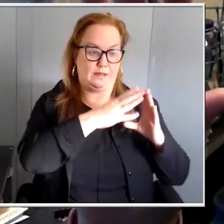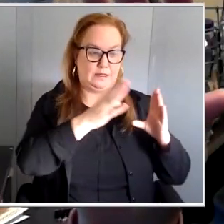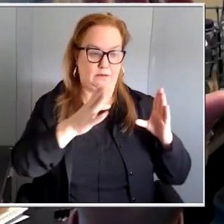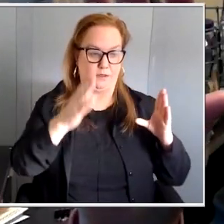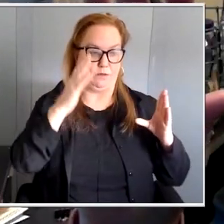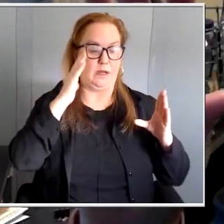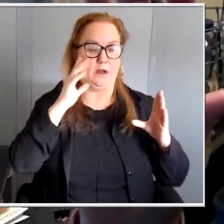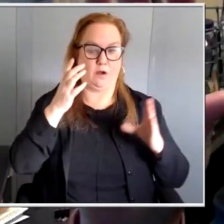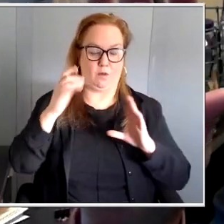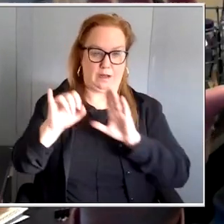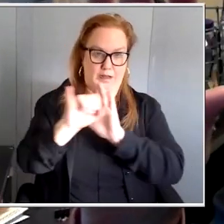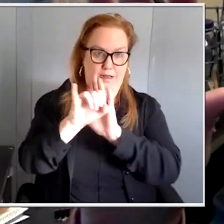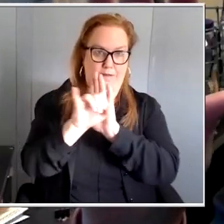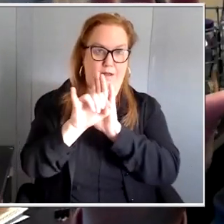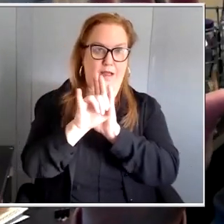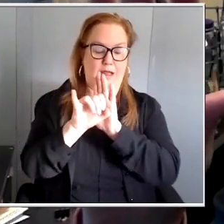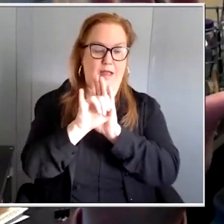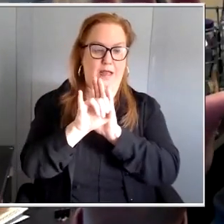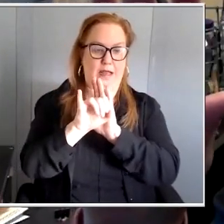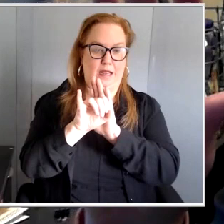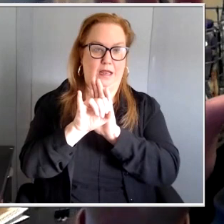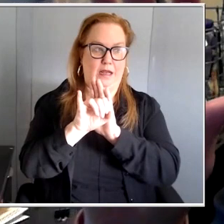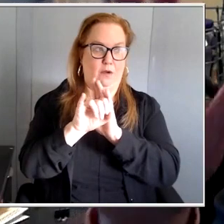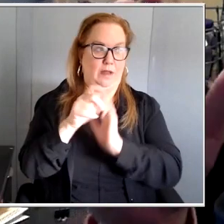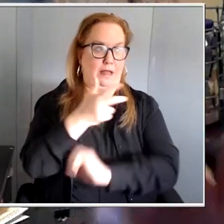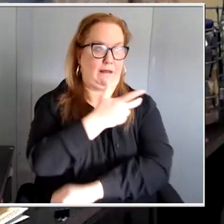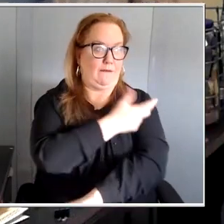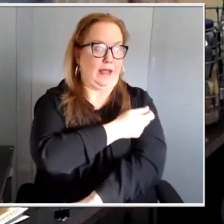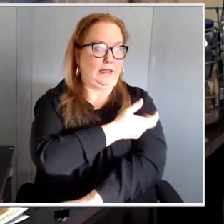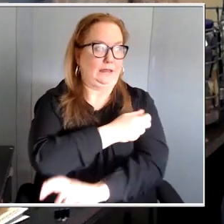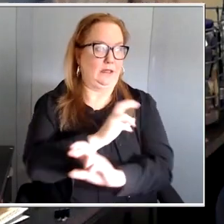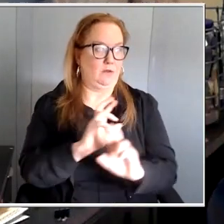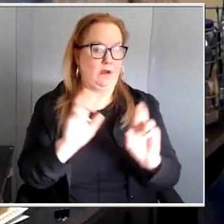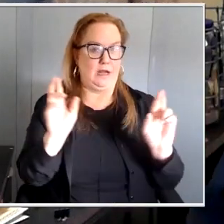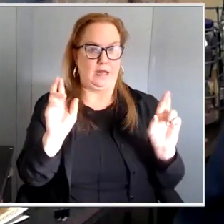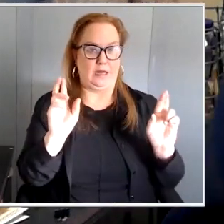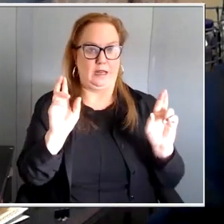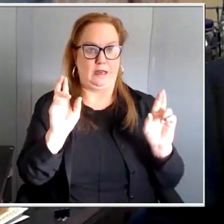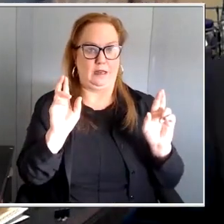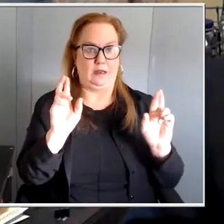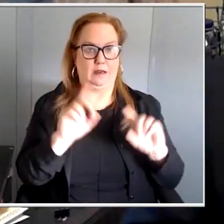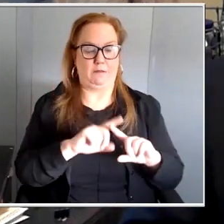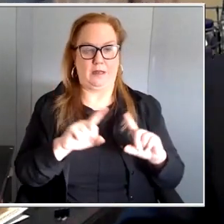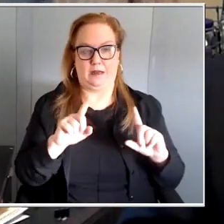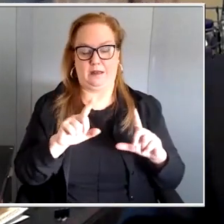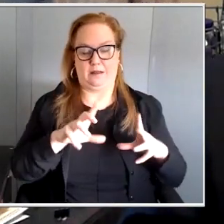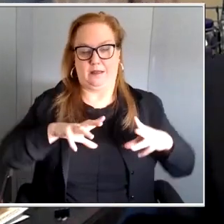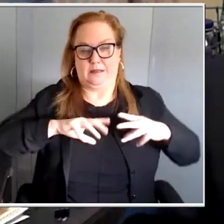it is. Now we just have to get a vaccine, and but yet the uptake was so poor.